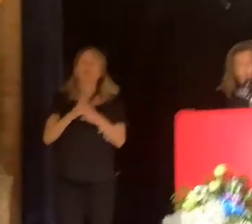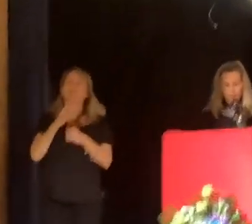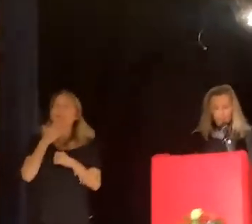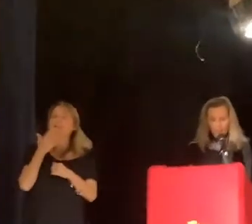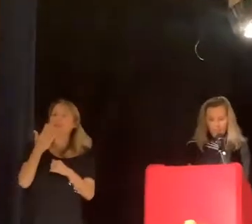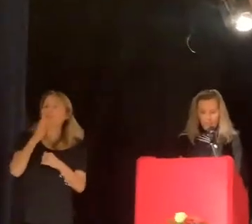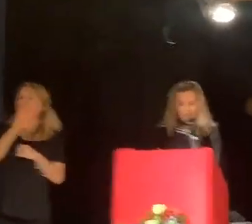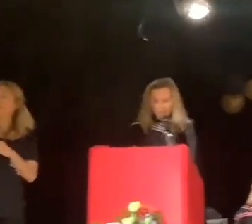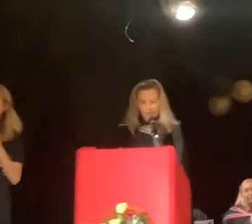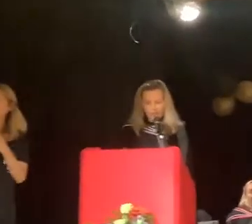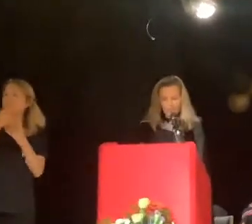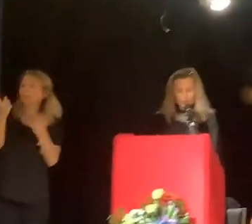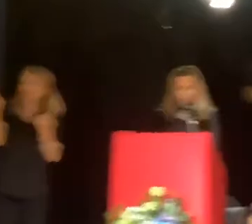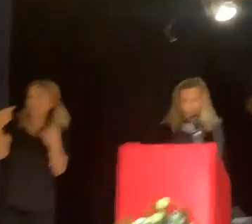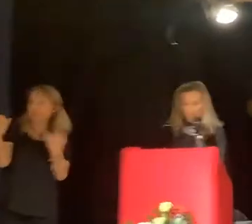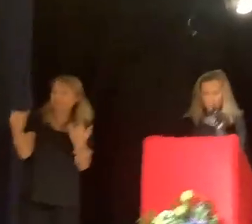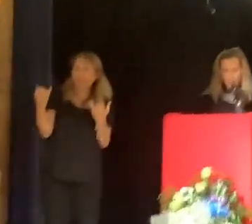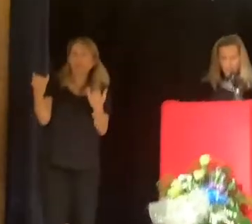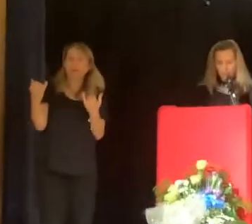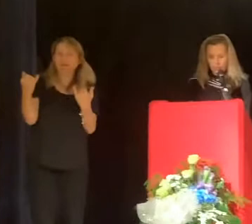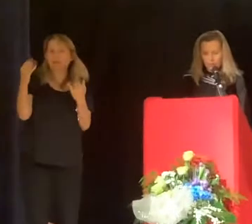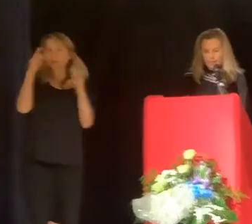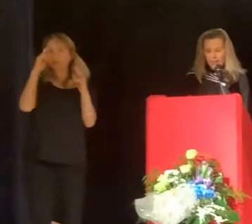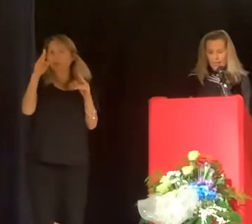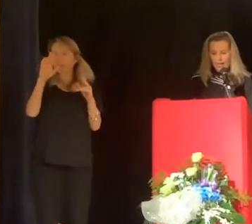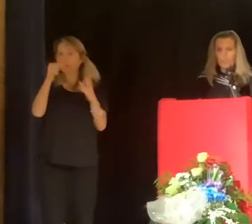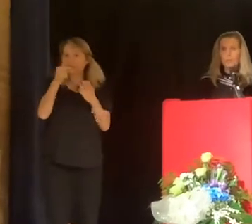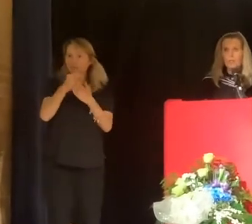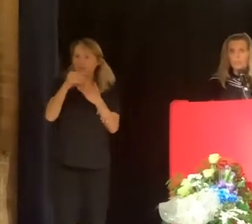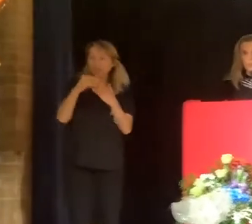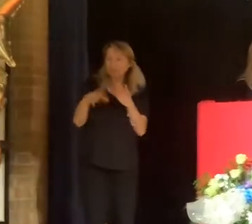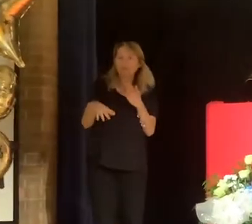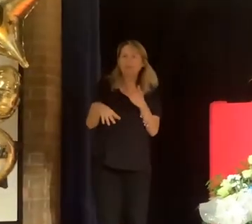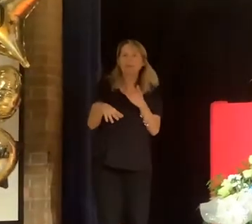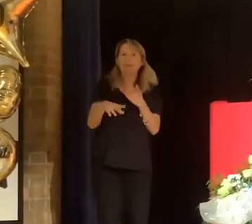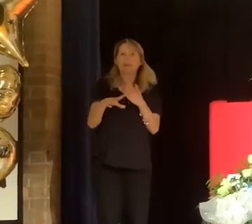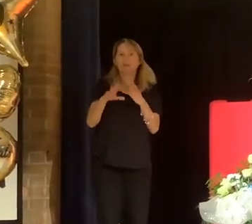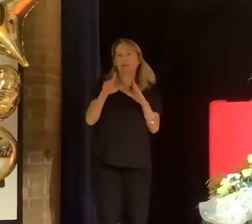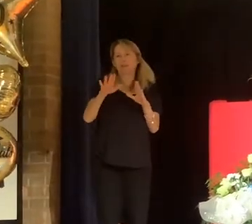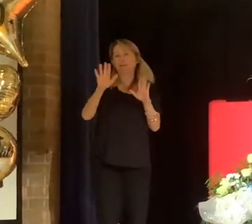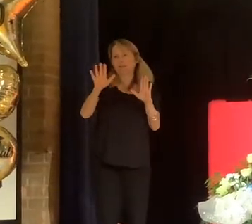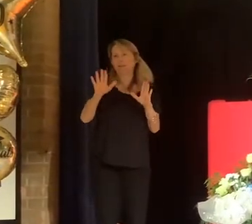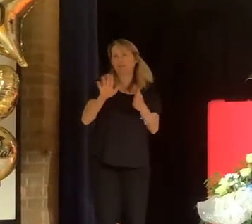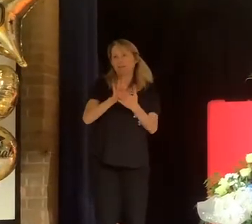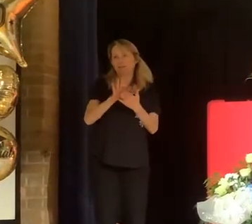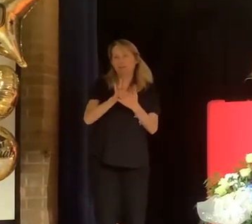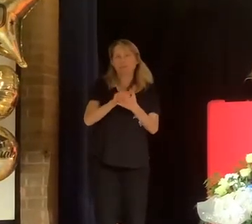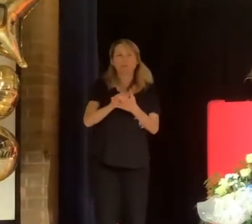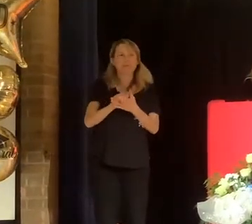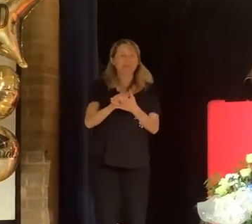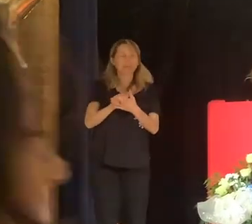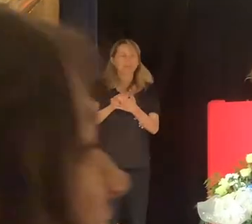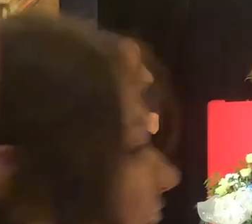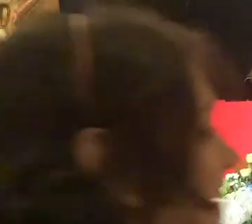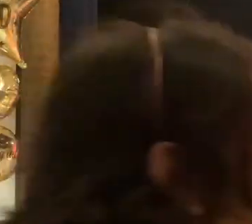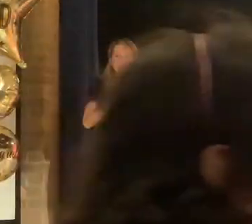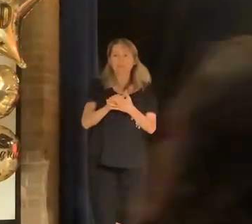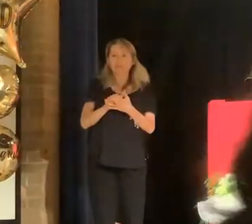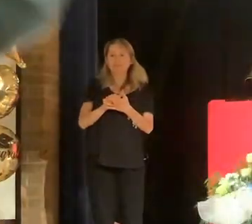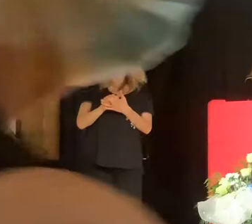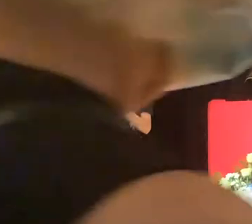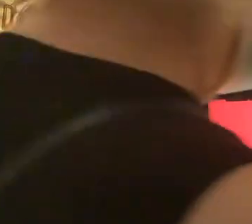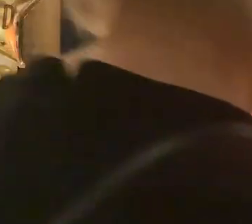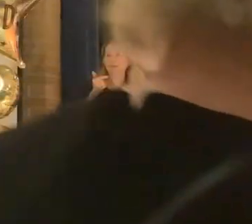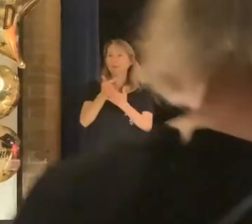I would like to thank all of you for coming here tonight to honor our graduates and our wonderful school, Drewry Secondary.